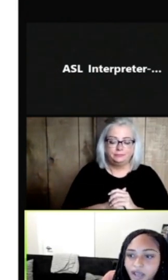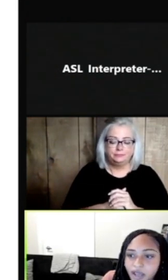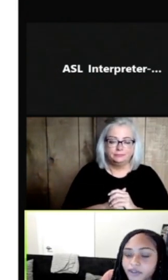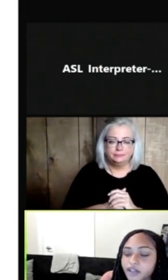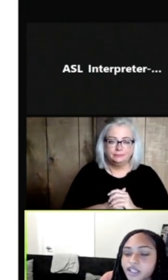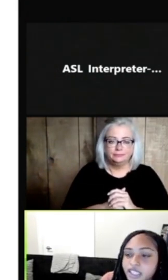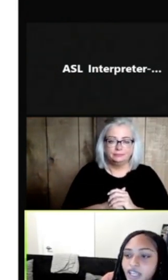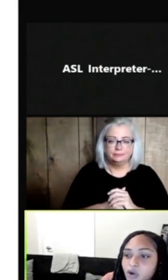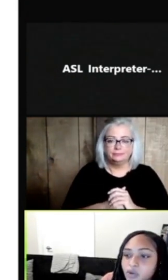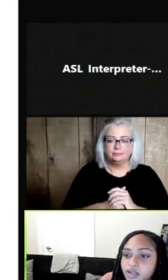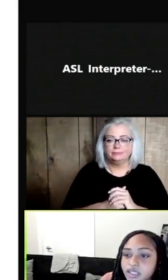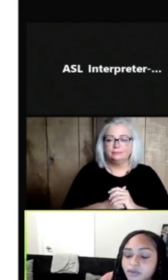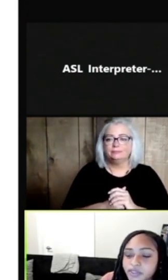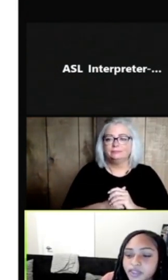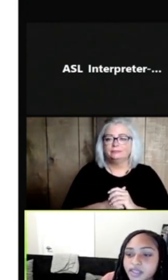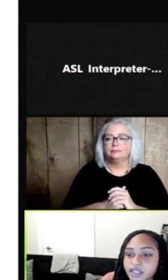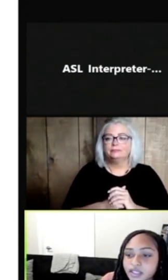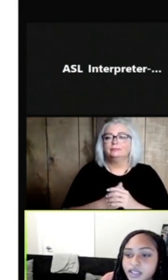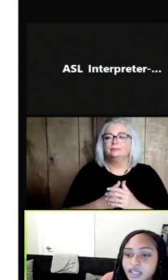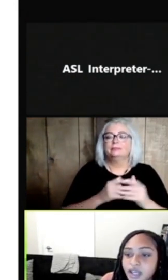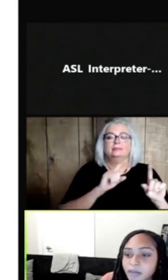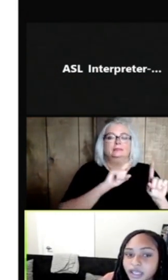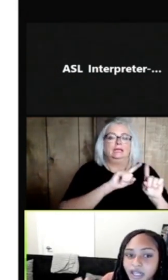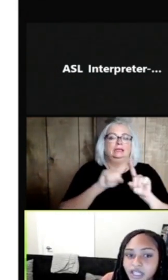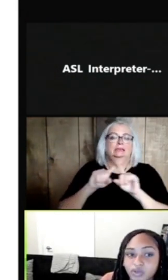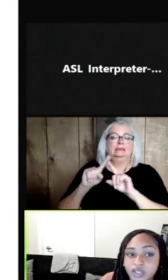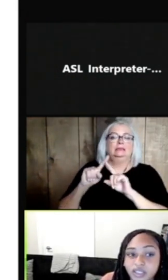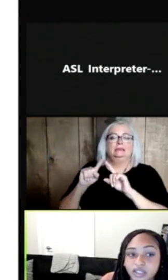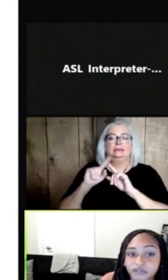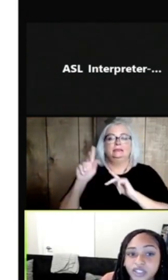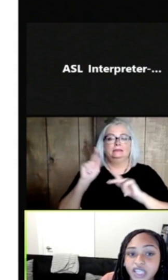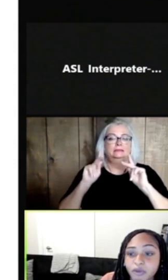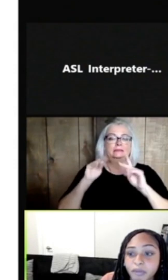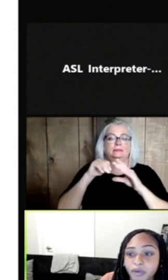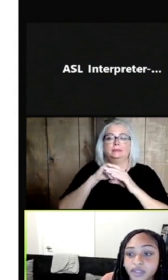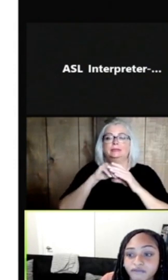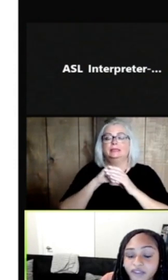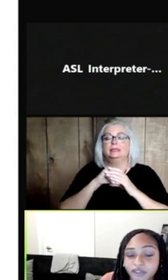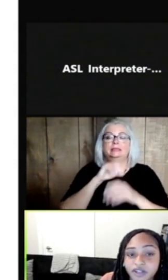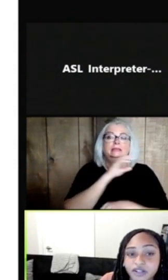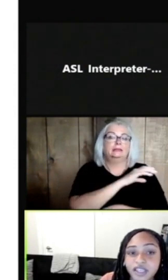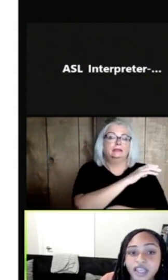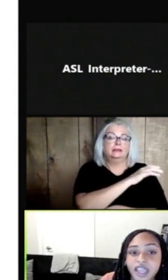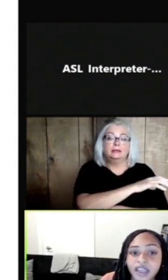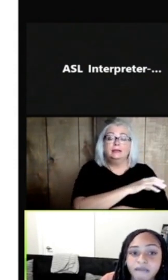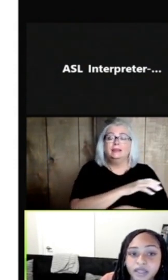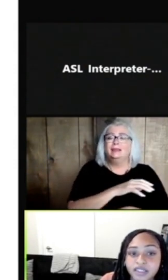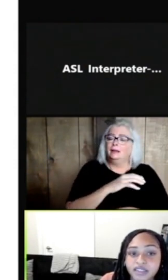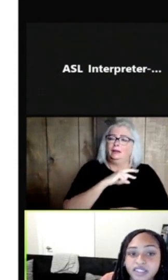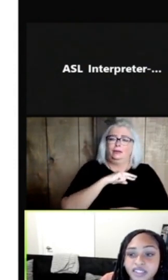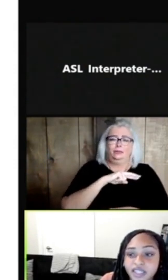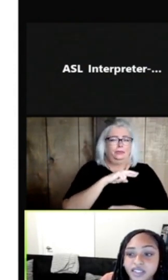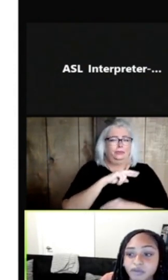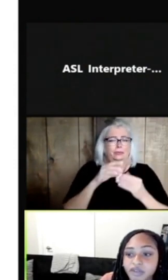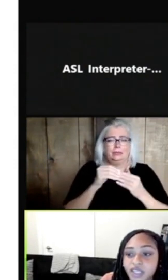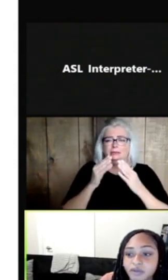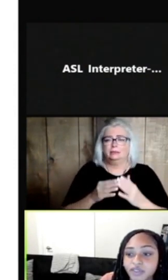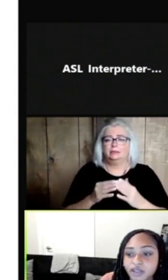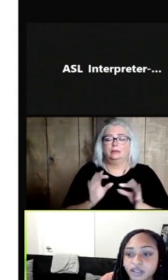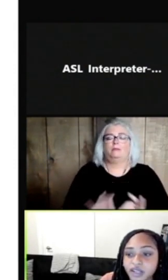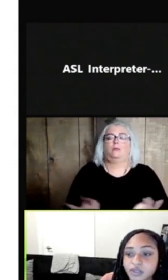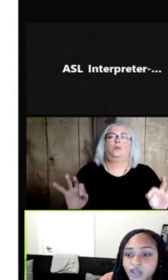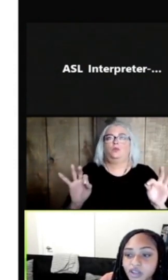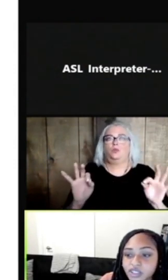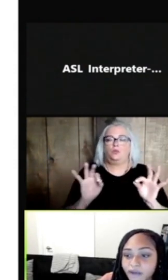We have various stakeholders within these clinics. I cannot stress enough just how important the faith leaders have been to the success that we've seen